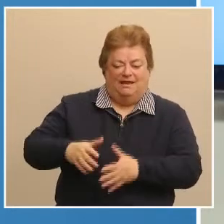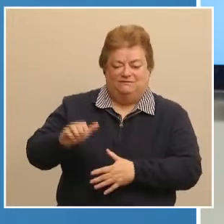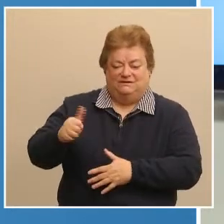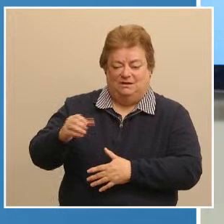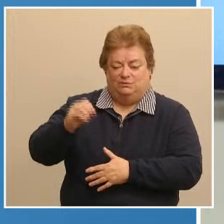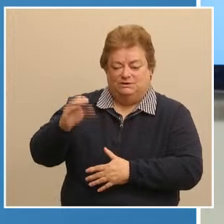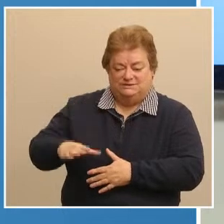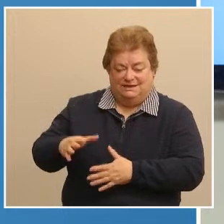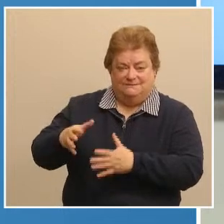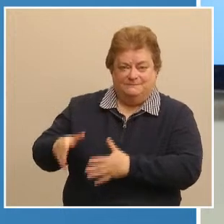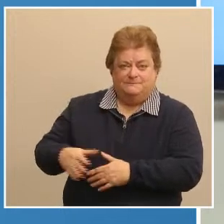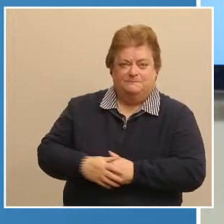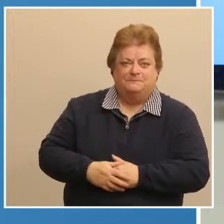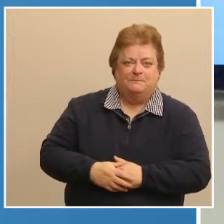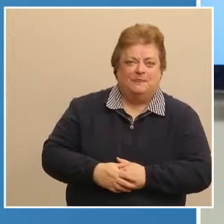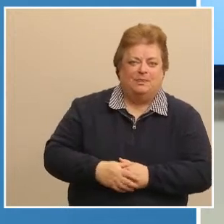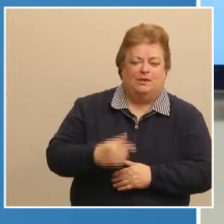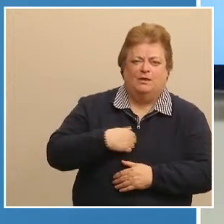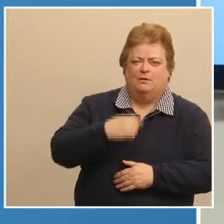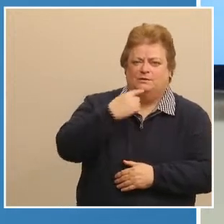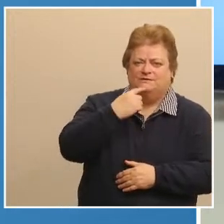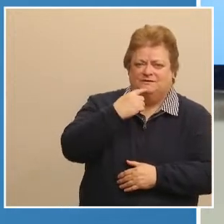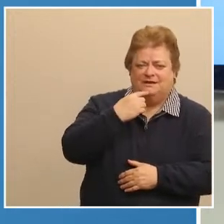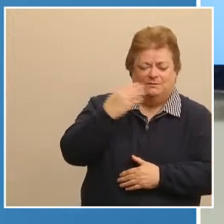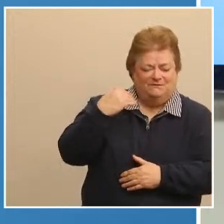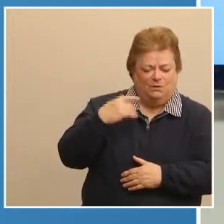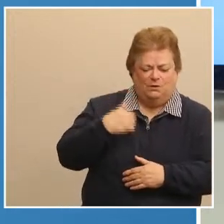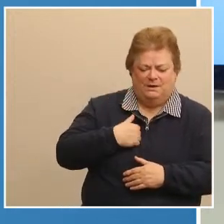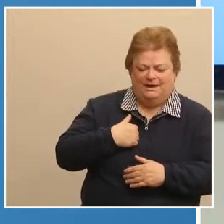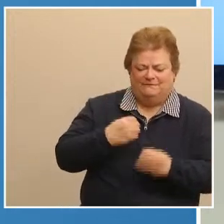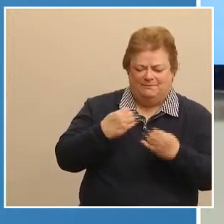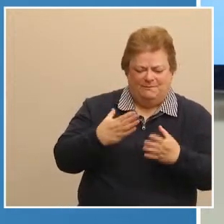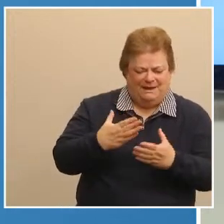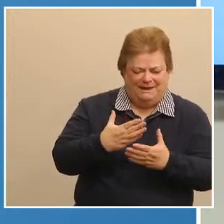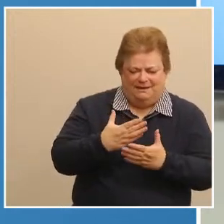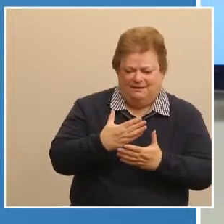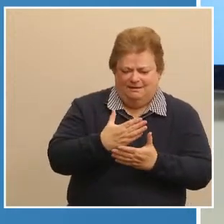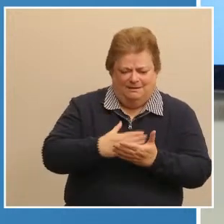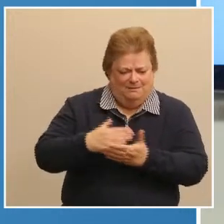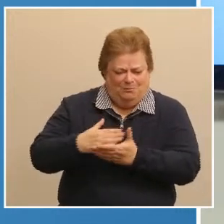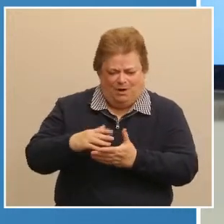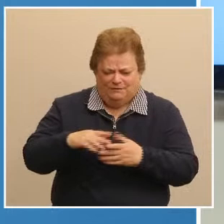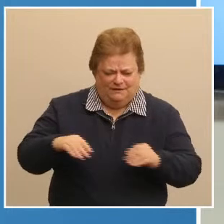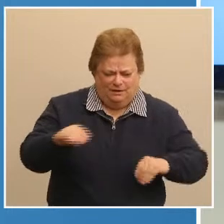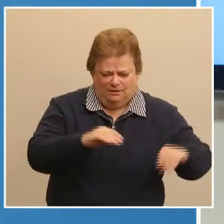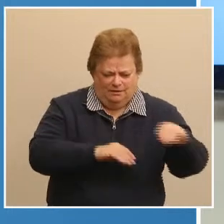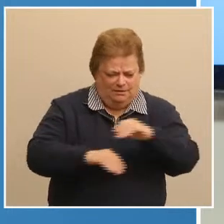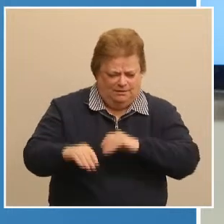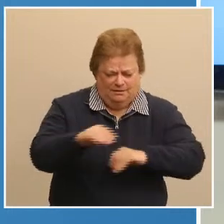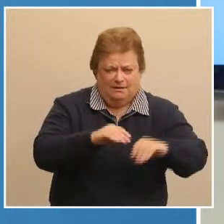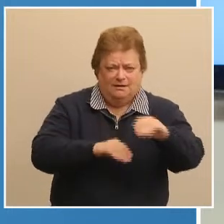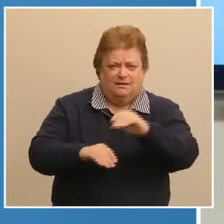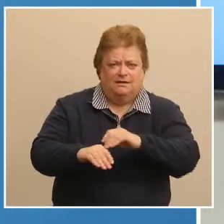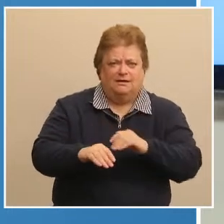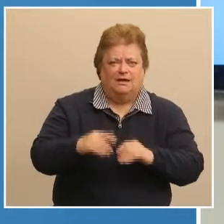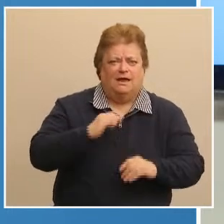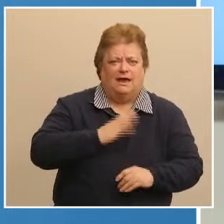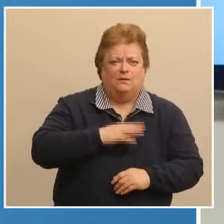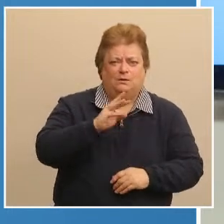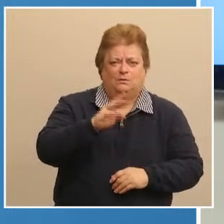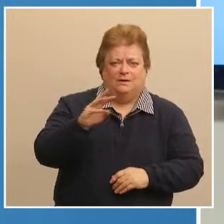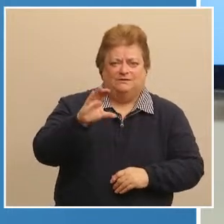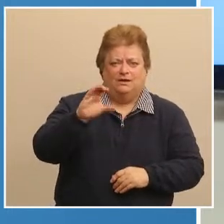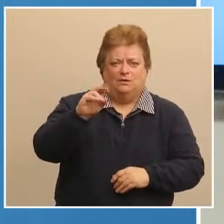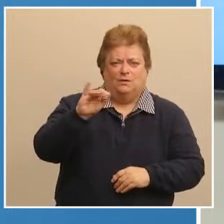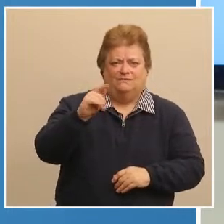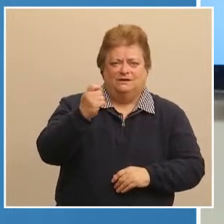As we've said before, there are many moving parts and new developments related to vaccine. Our website at